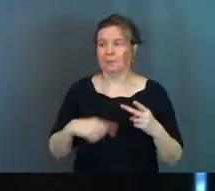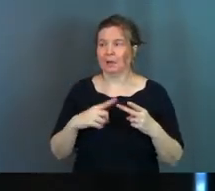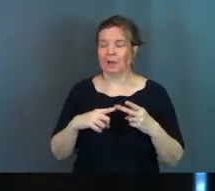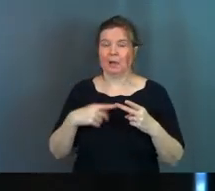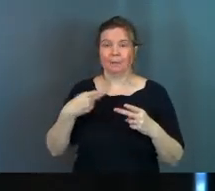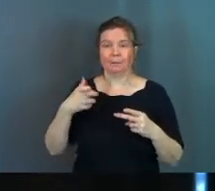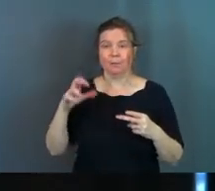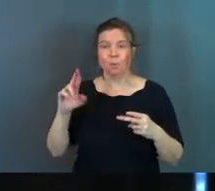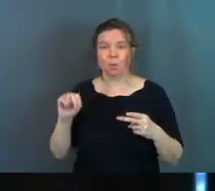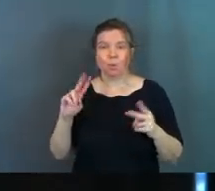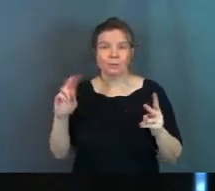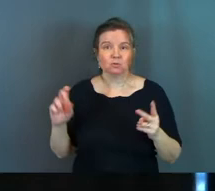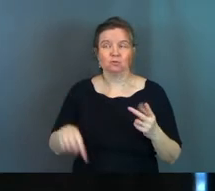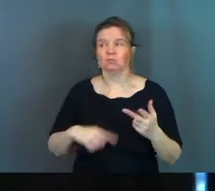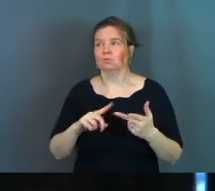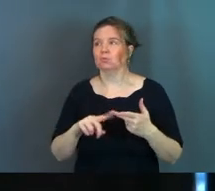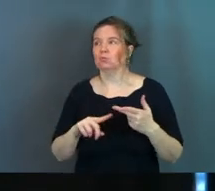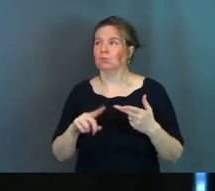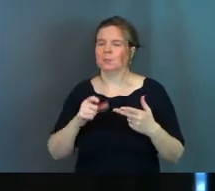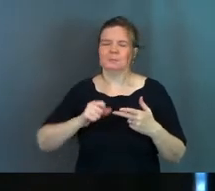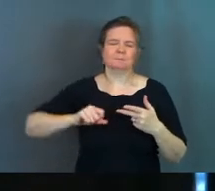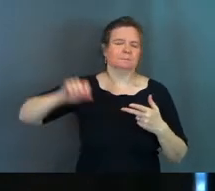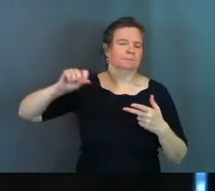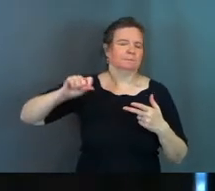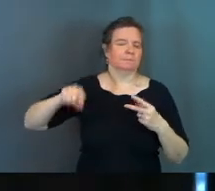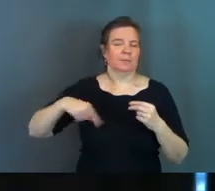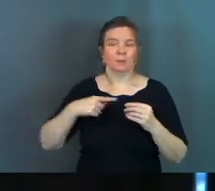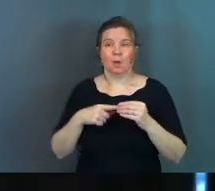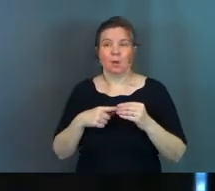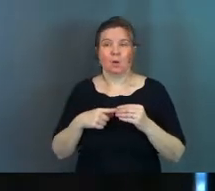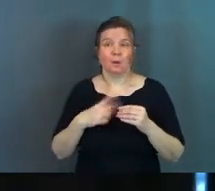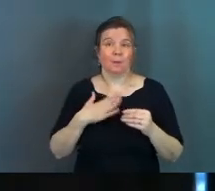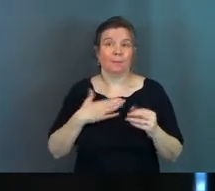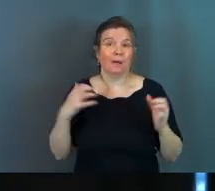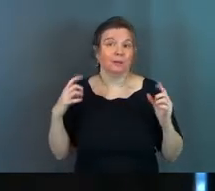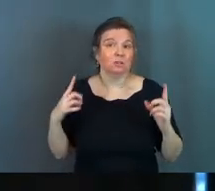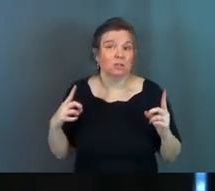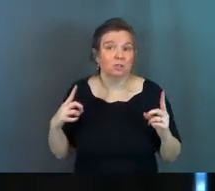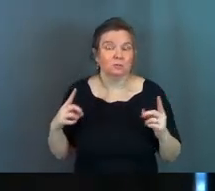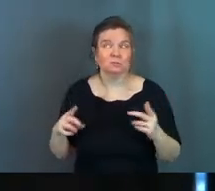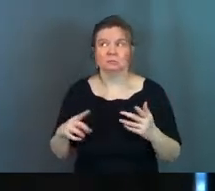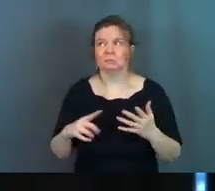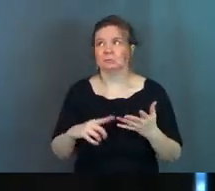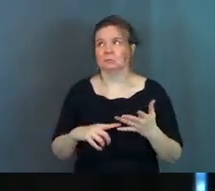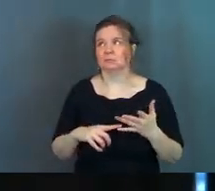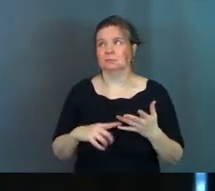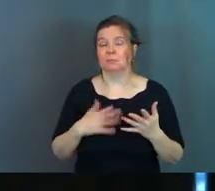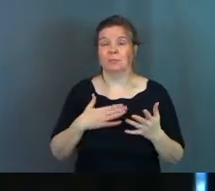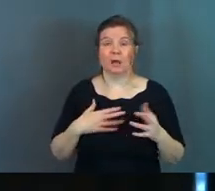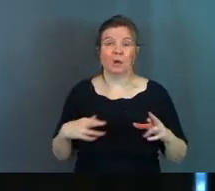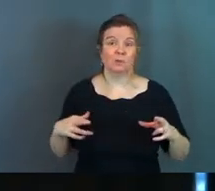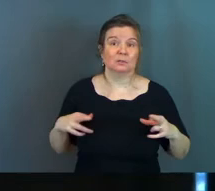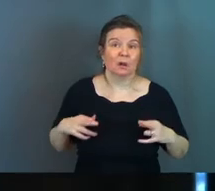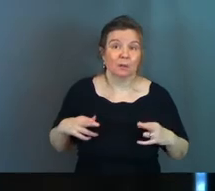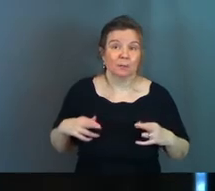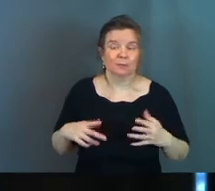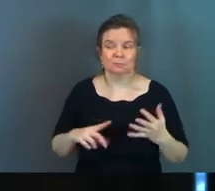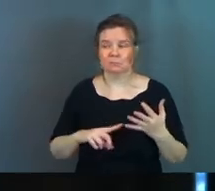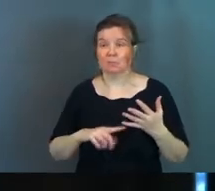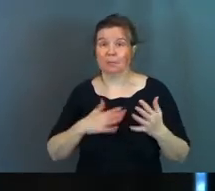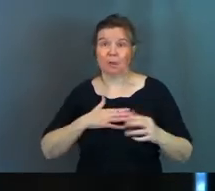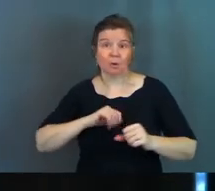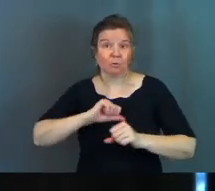my pornography issue. Don't talk to me about my education, my retirement,